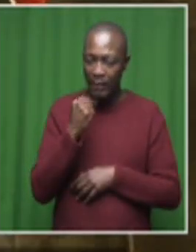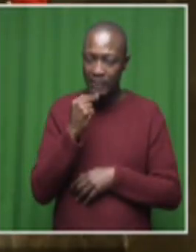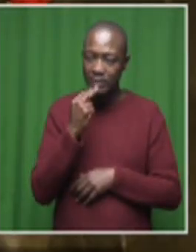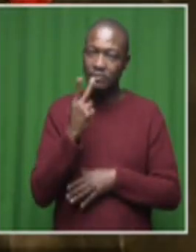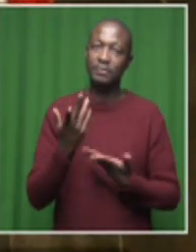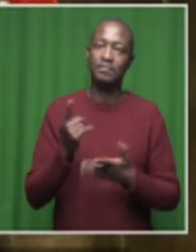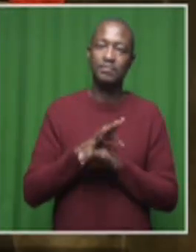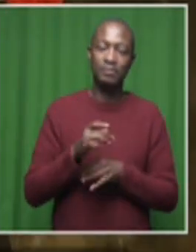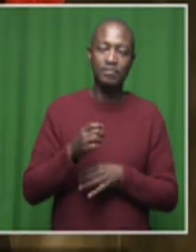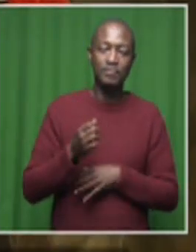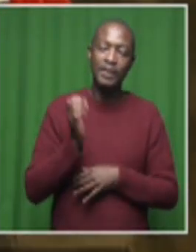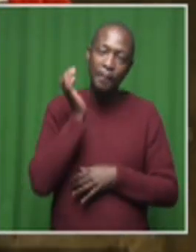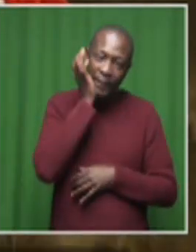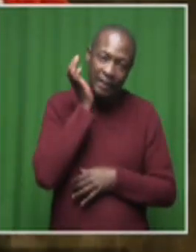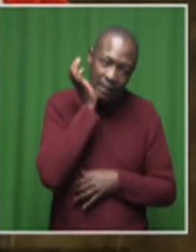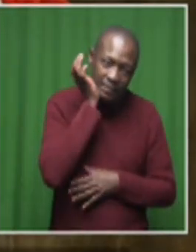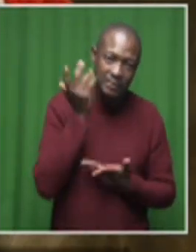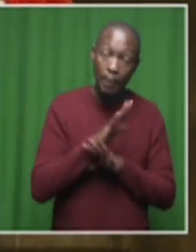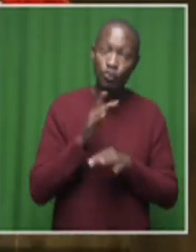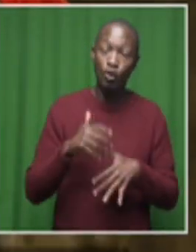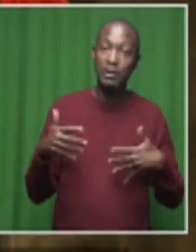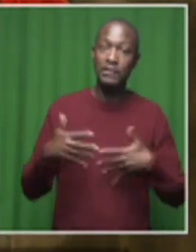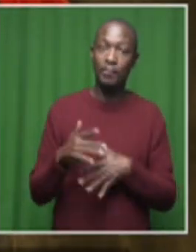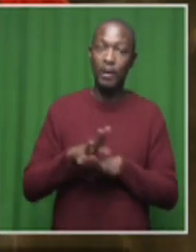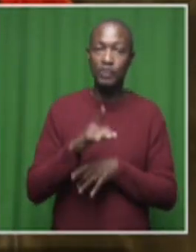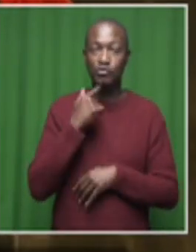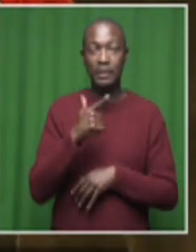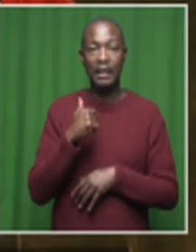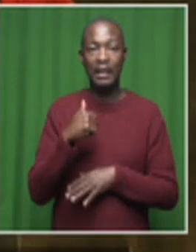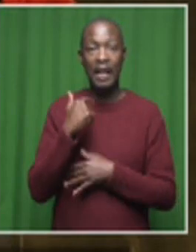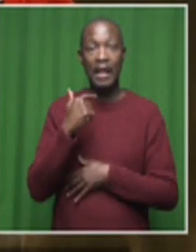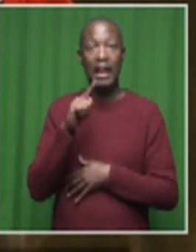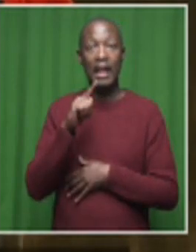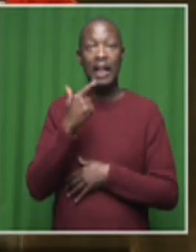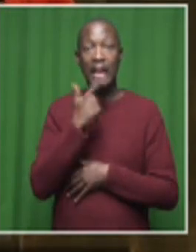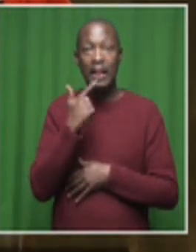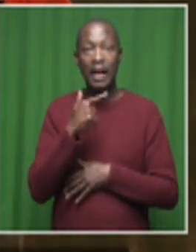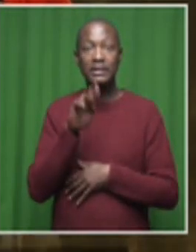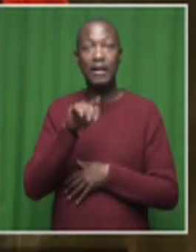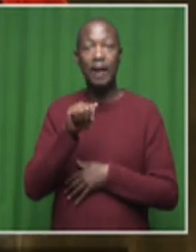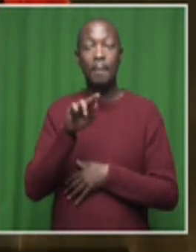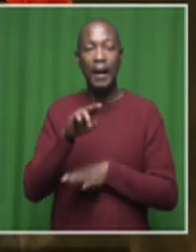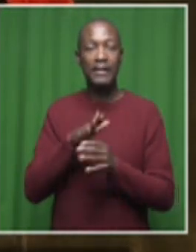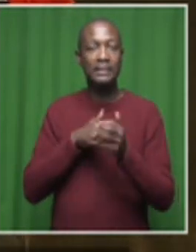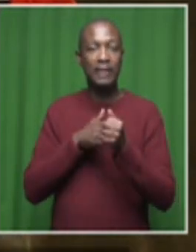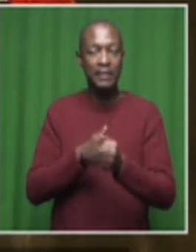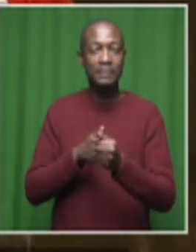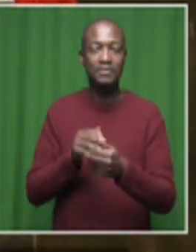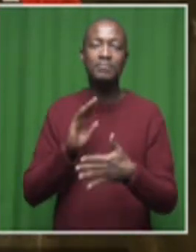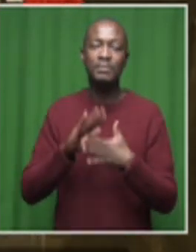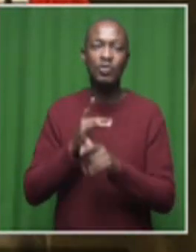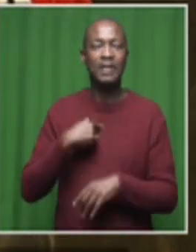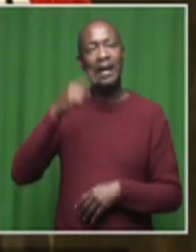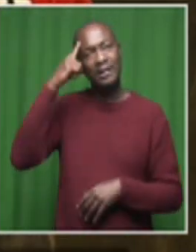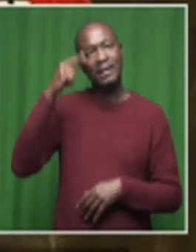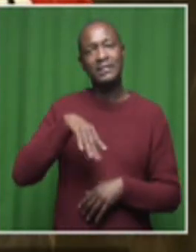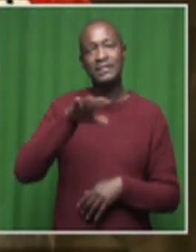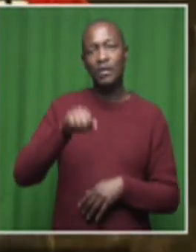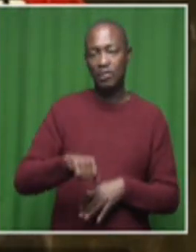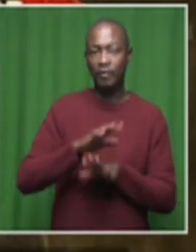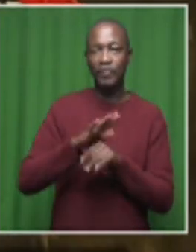peanuts. So I'm not actually surprised when they said lunch bar is actually one of the leading snacks in South Africa. Because I think as South Africans, we love